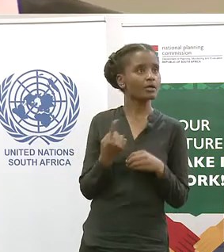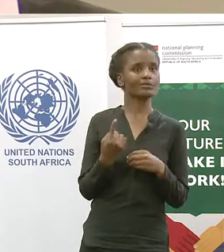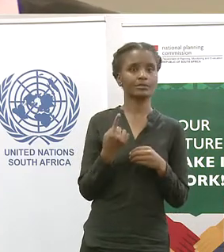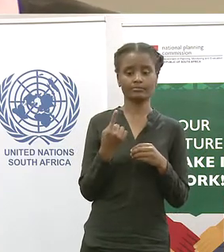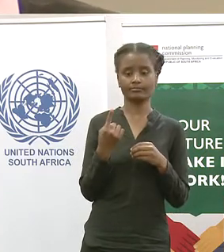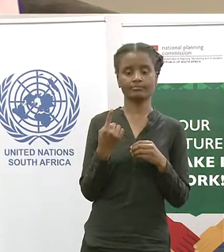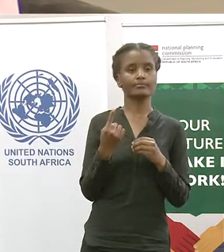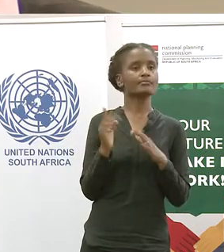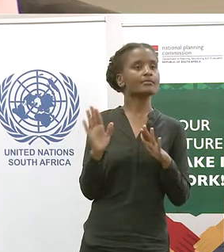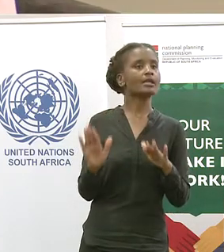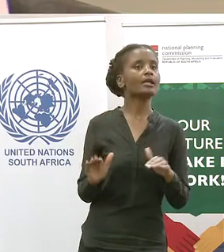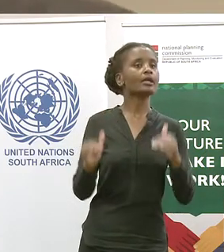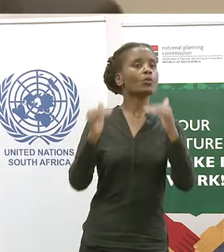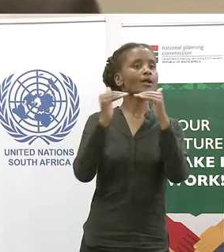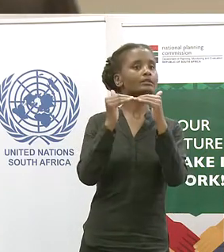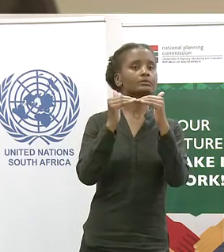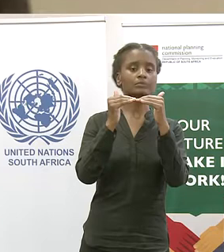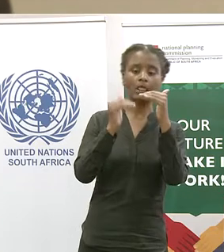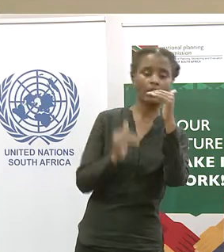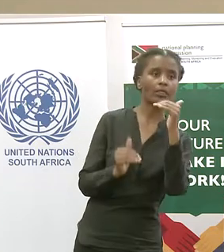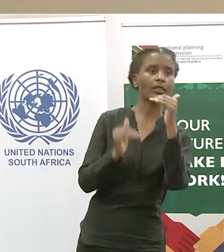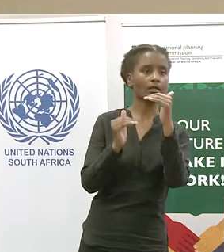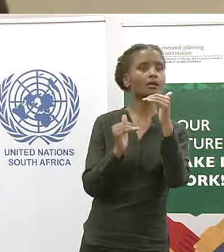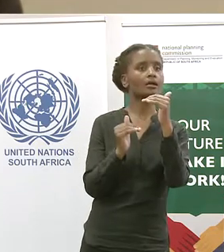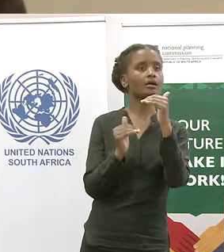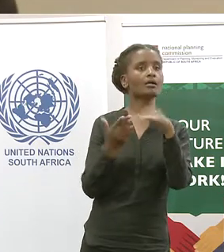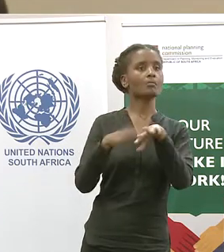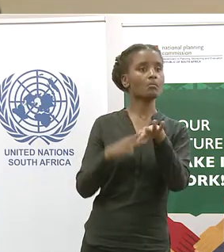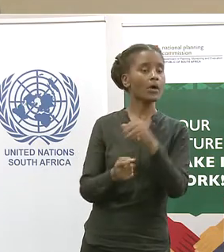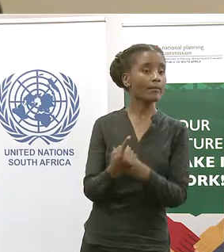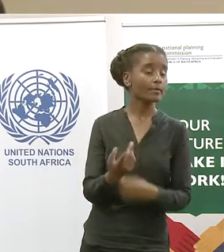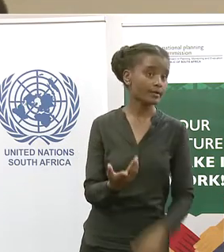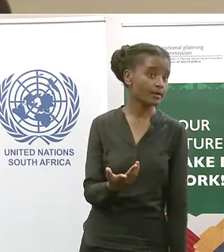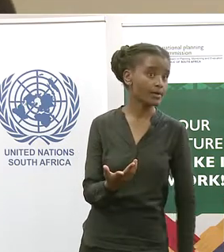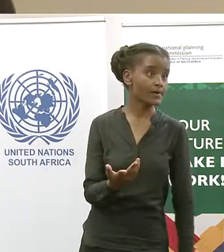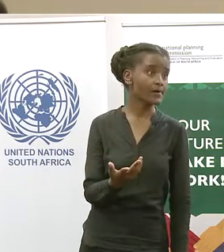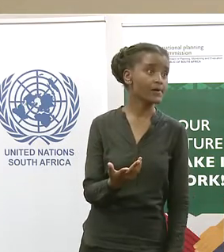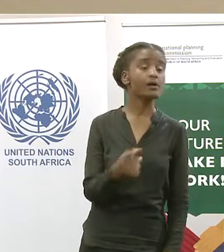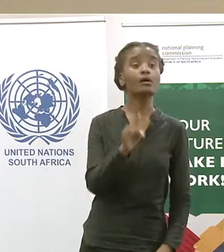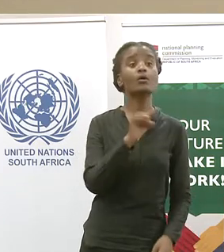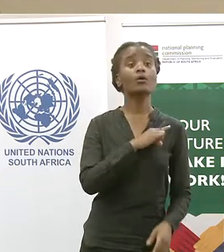inequality. The Oxfam reports every year allude to this, about